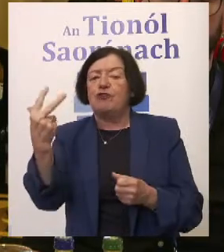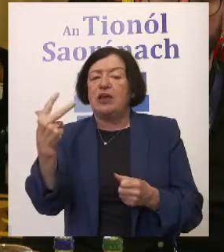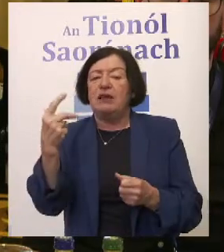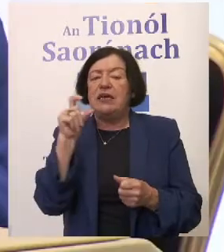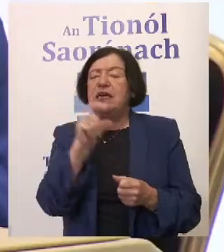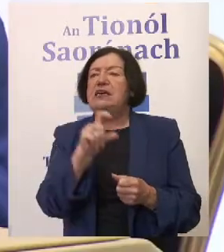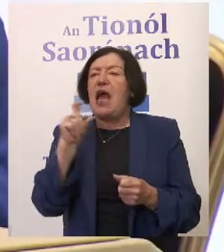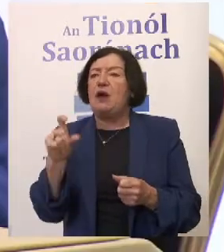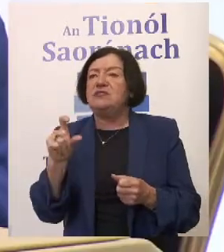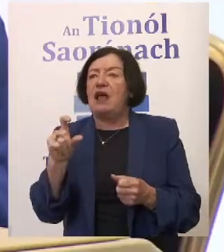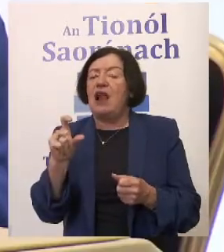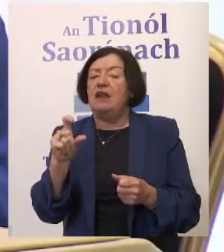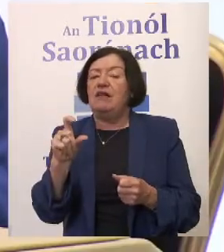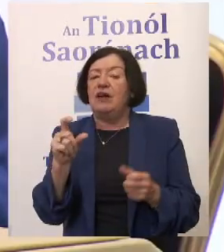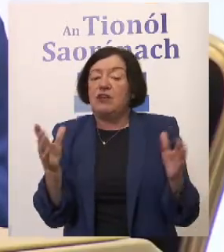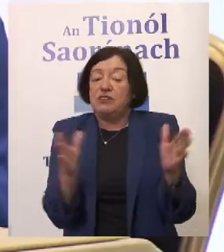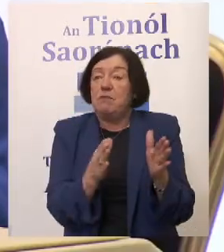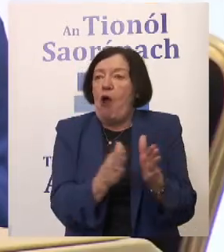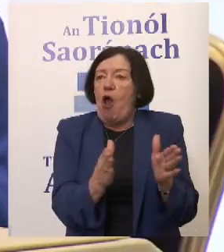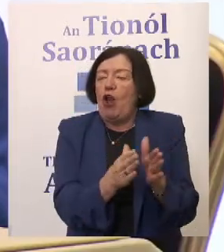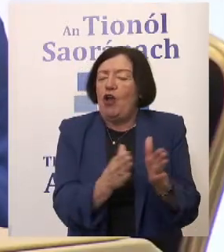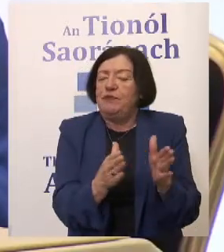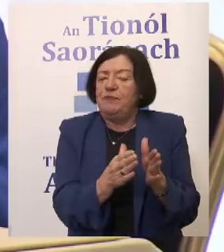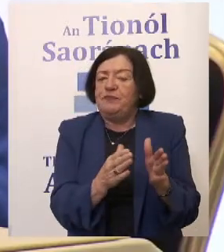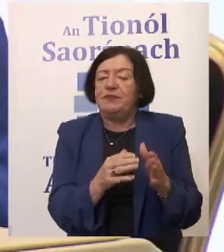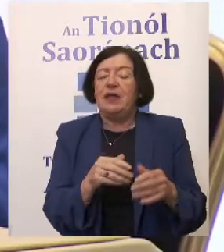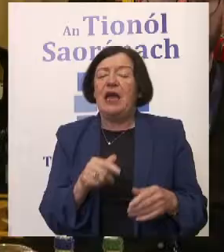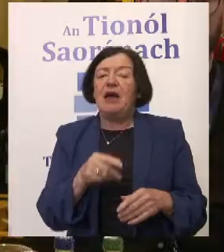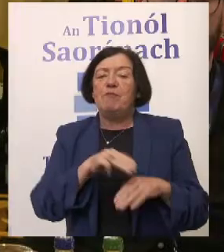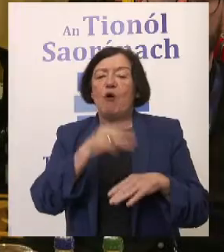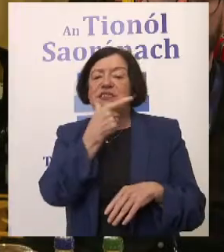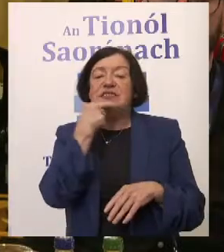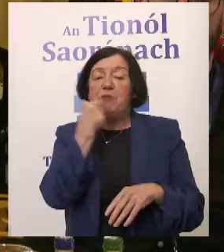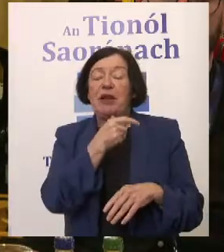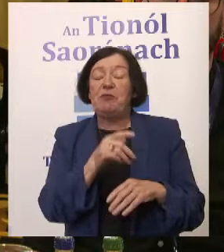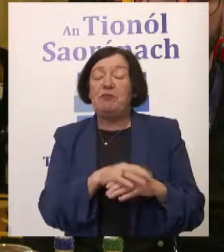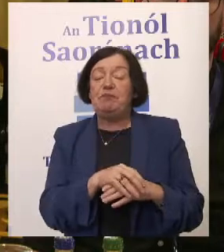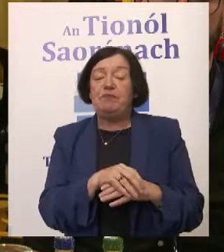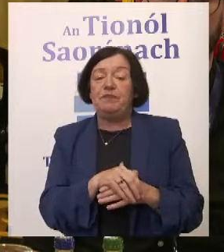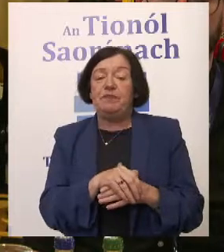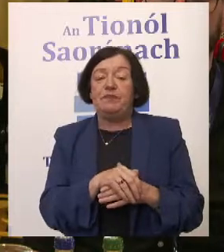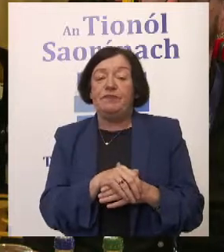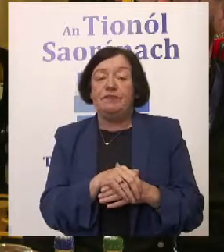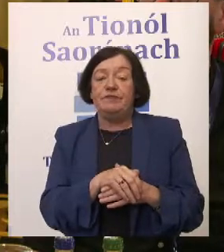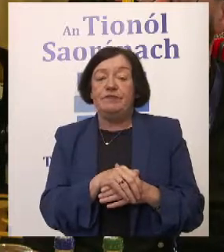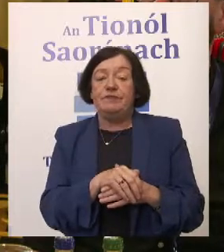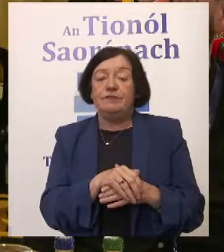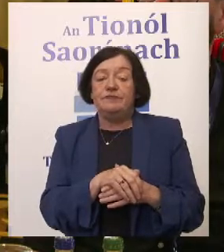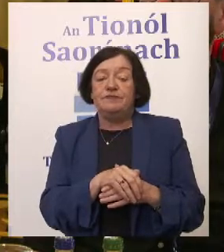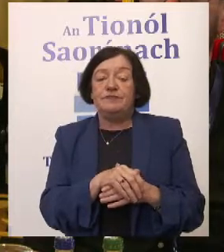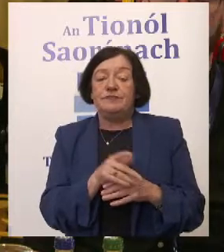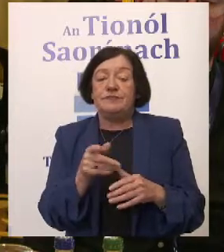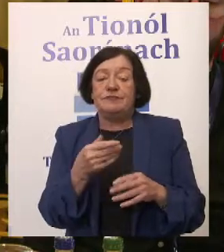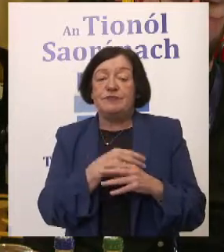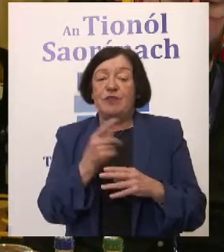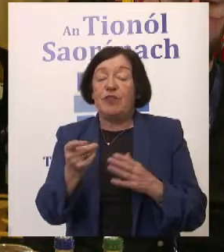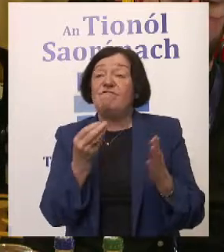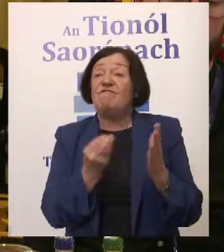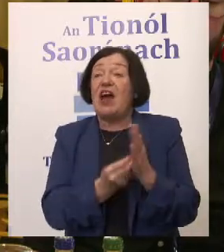councils are smaller, and would it simplify the budgeting and the